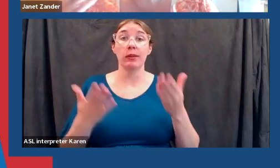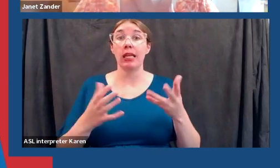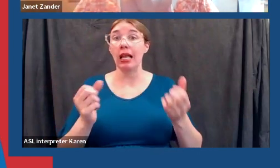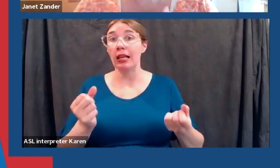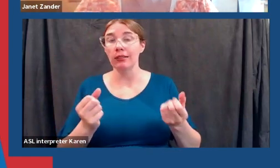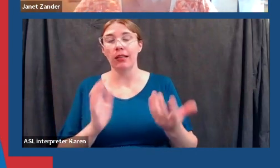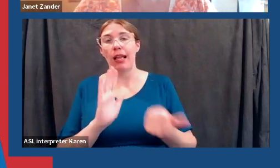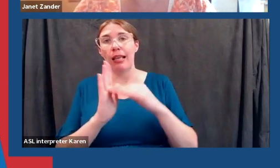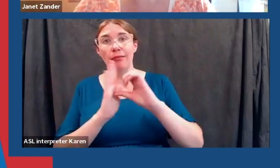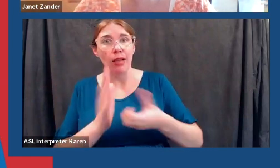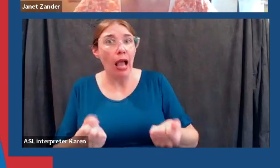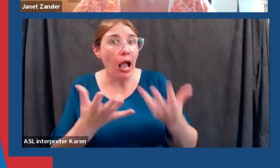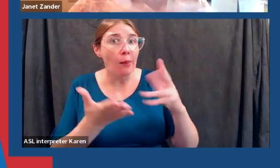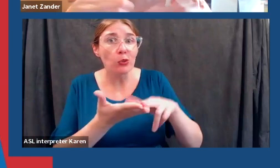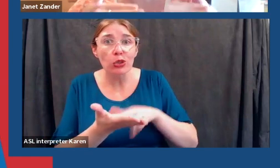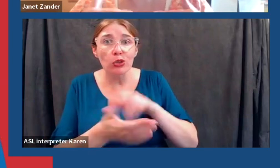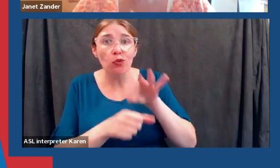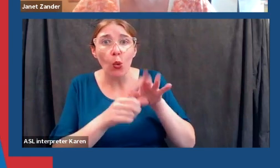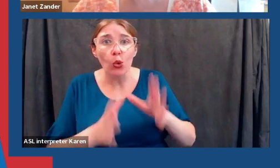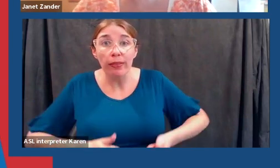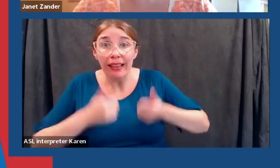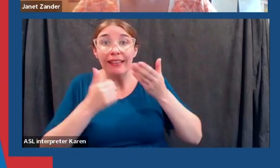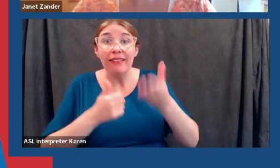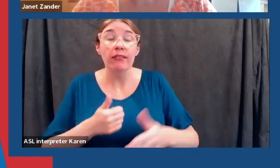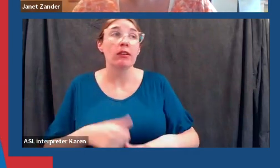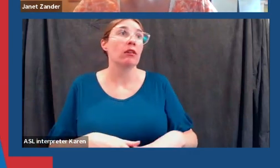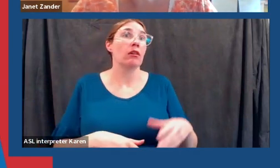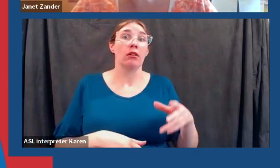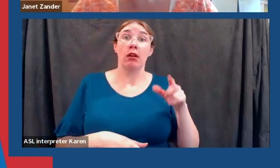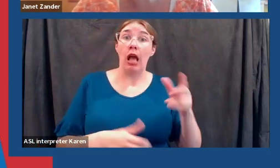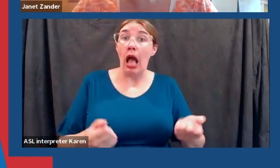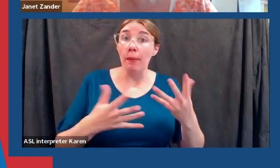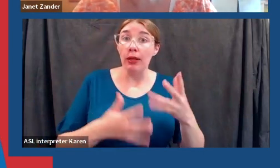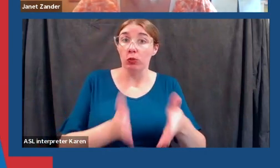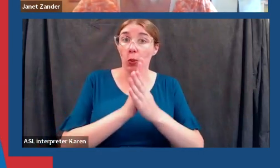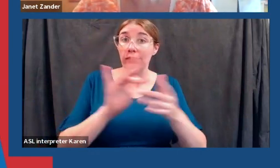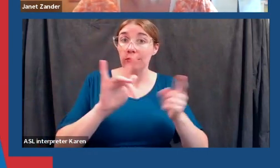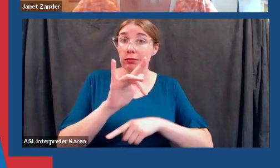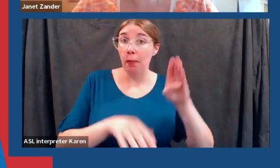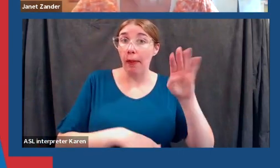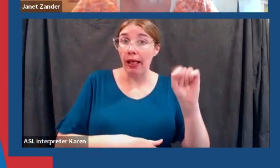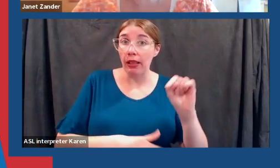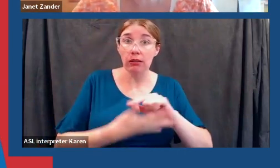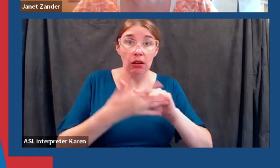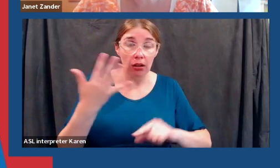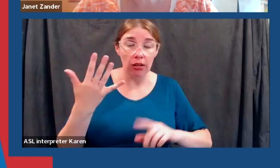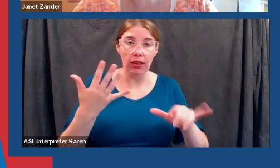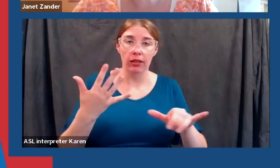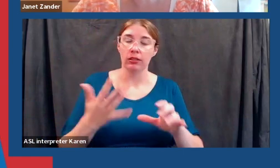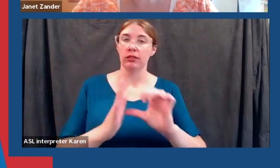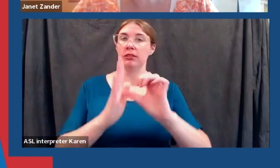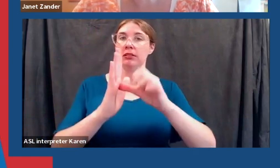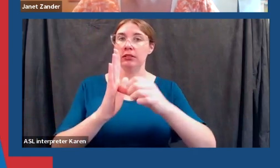many have requested an absentee ballot? And do they meet that threshold? Which really emphasizes how important it is early on in